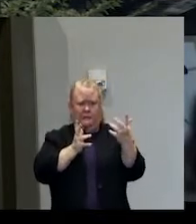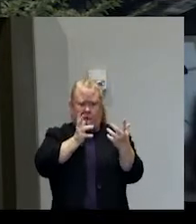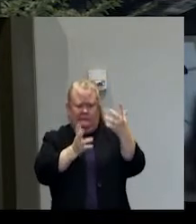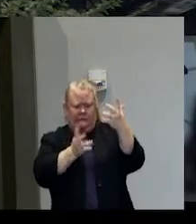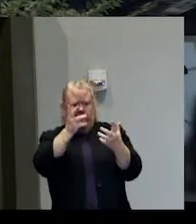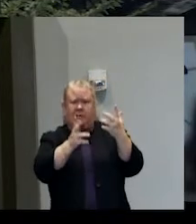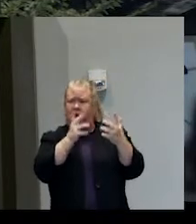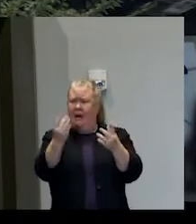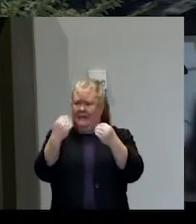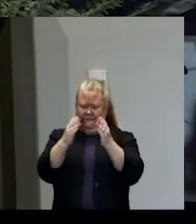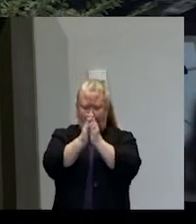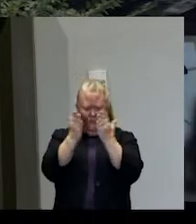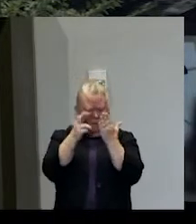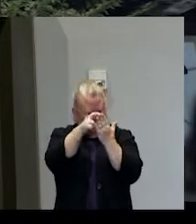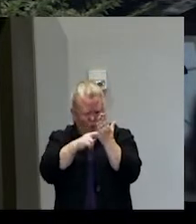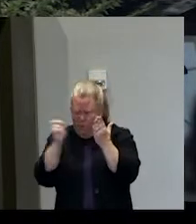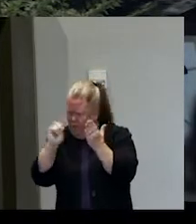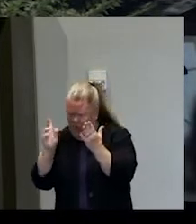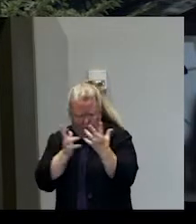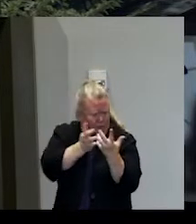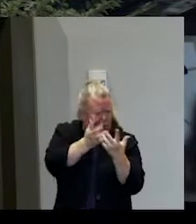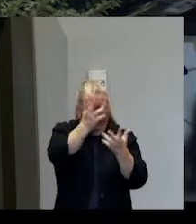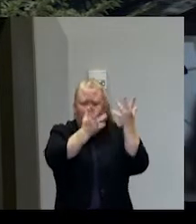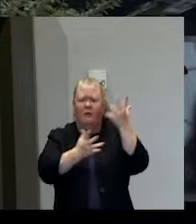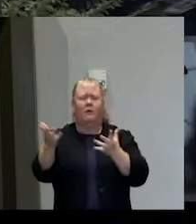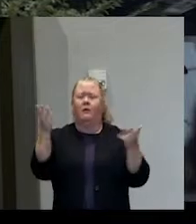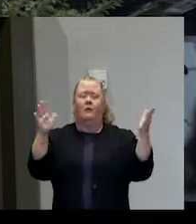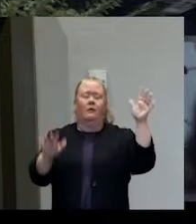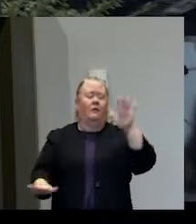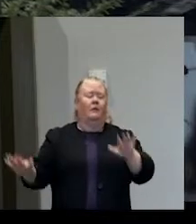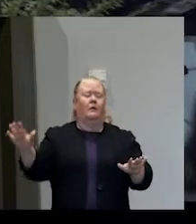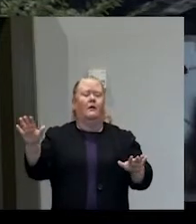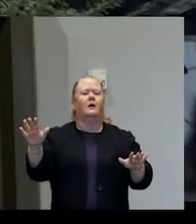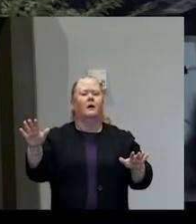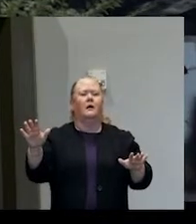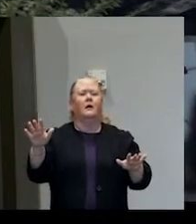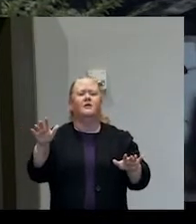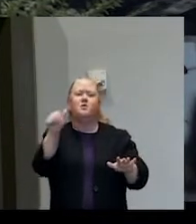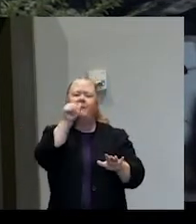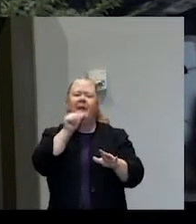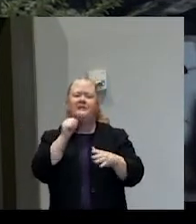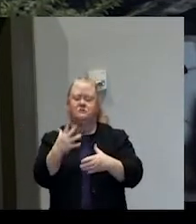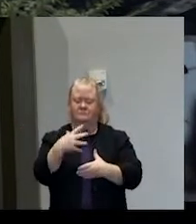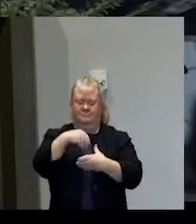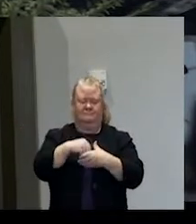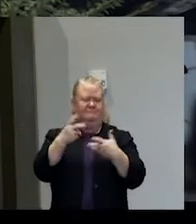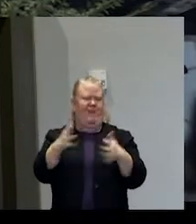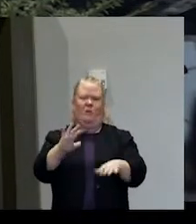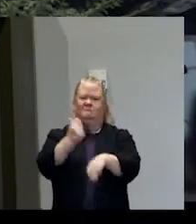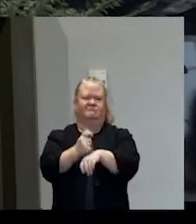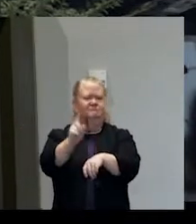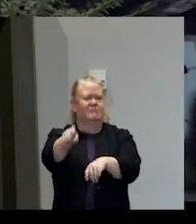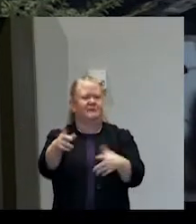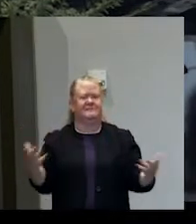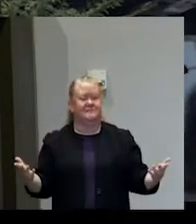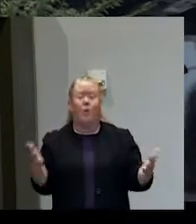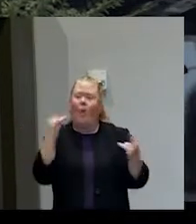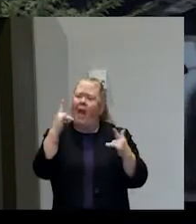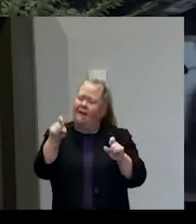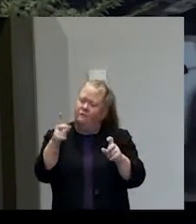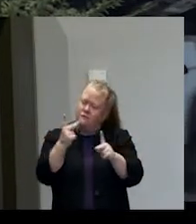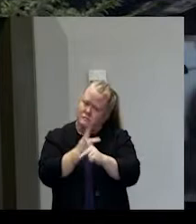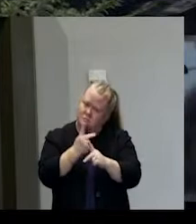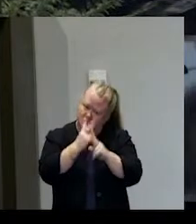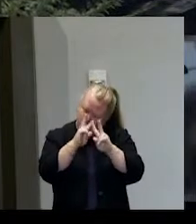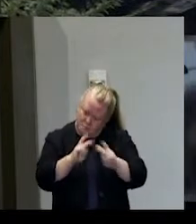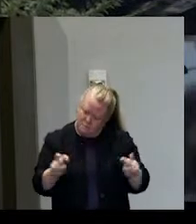given a rule book to how to do it, there's a forced sense of patience that has to happen because we have to figure something out. And